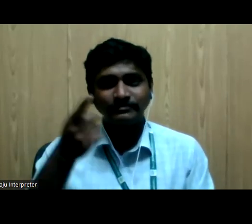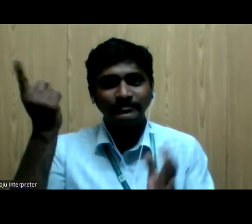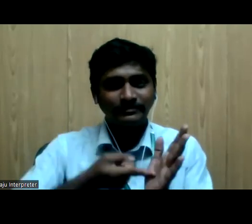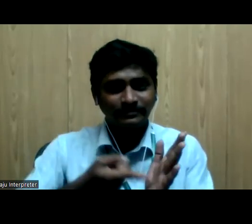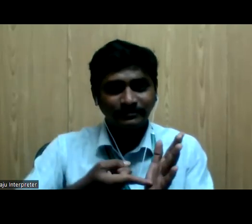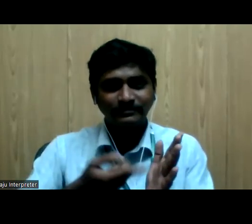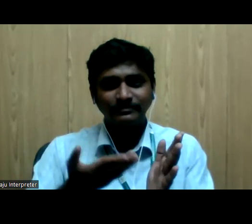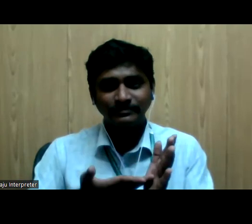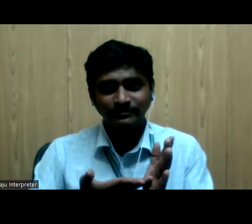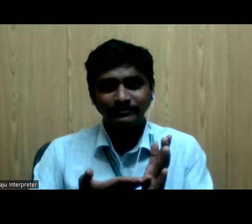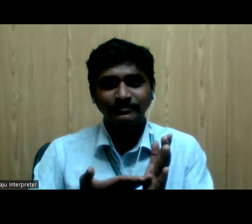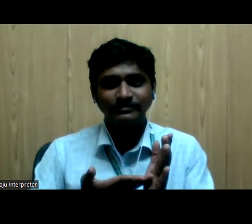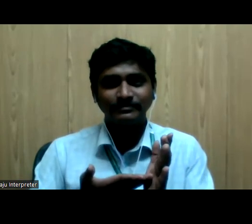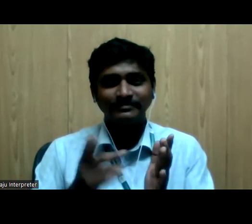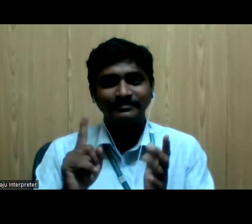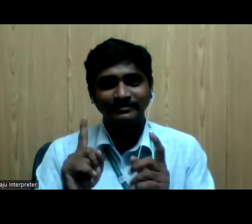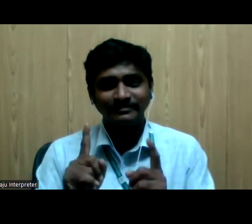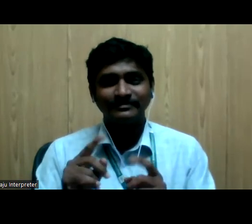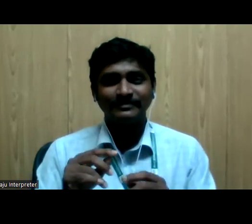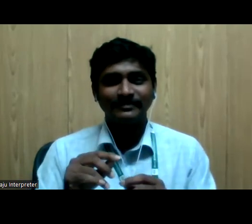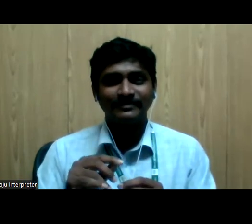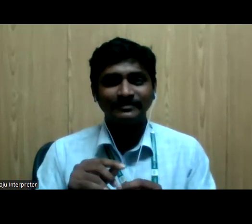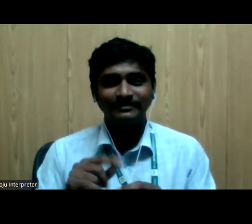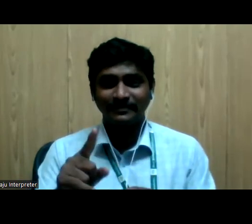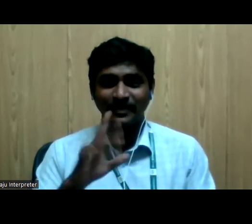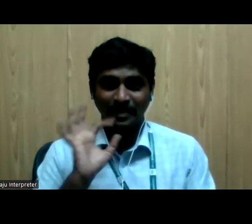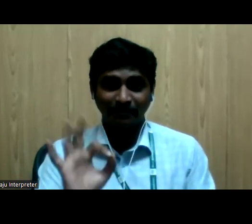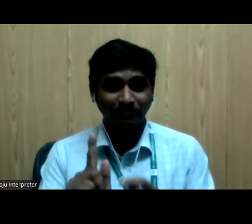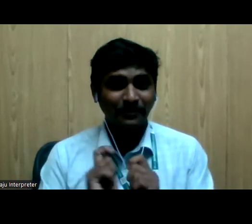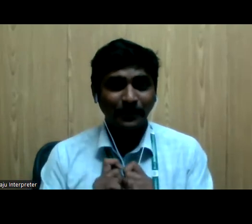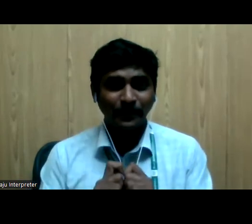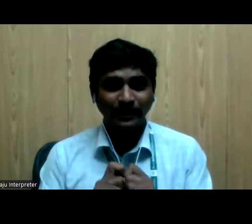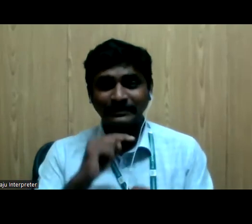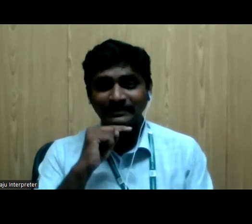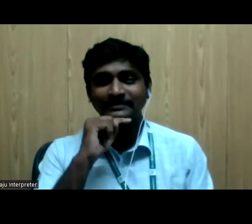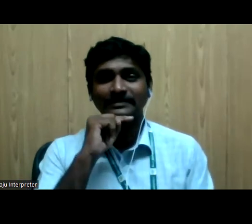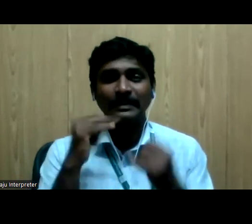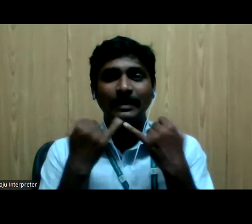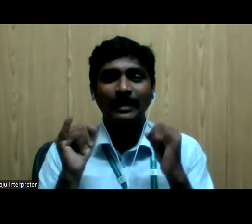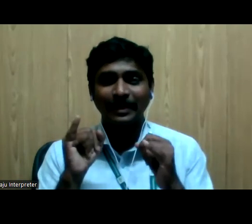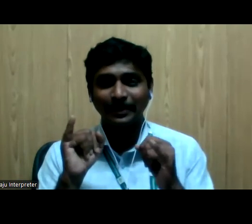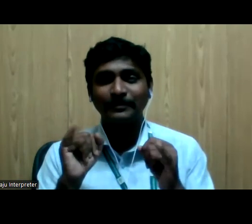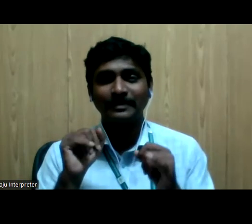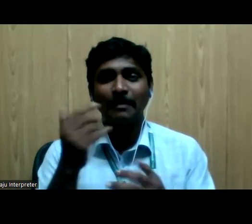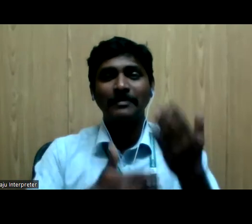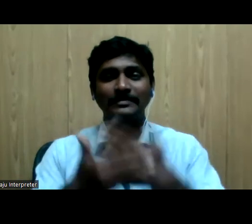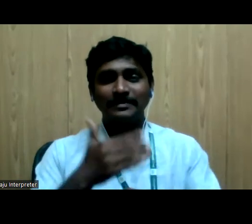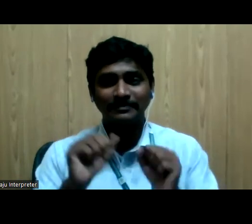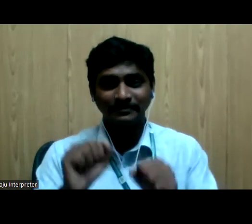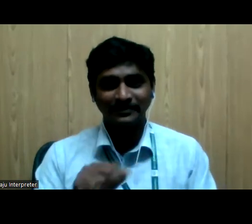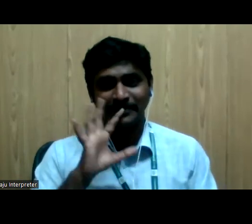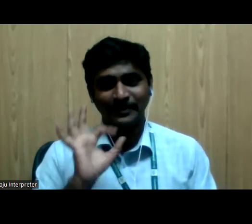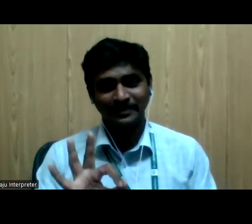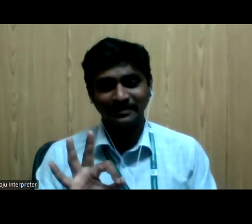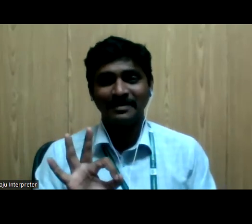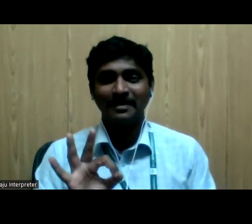by caregivers and the pivot role they play in ensuring the dignity and independence of persons with disabilities. My sincere appreciation goes